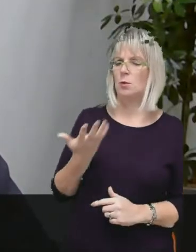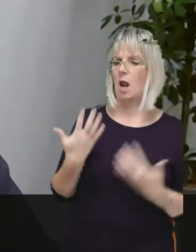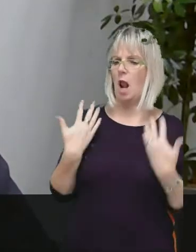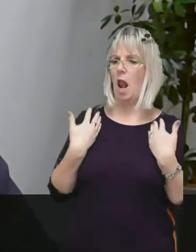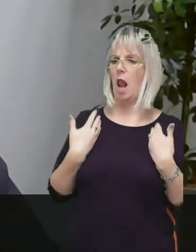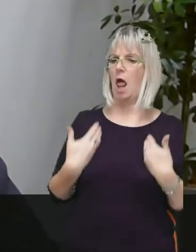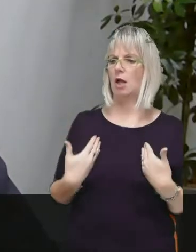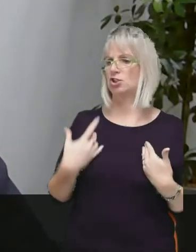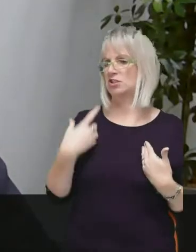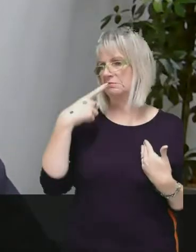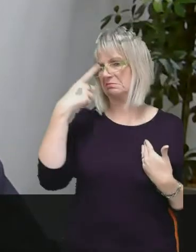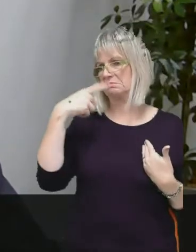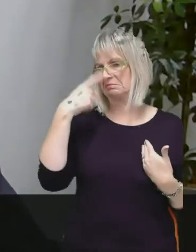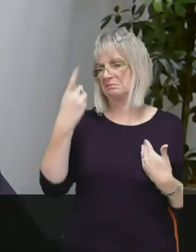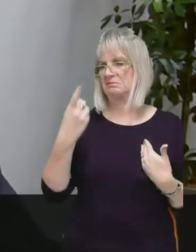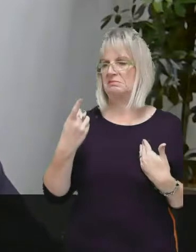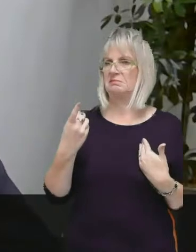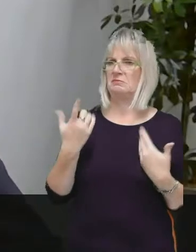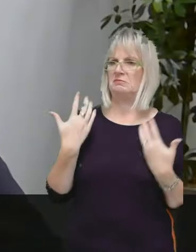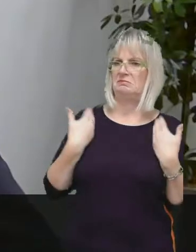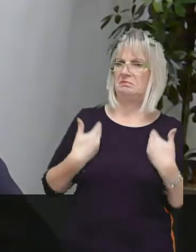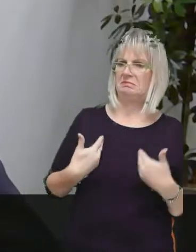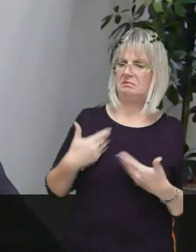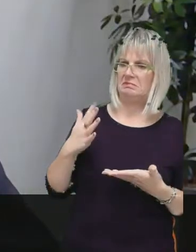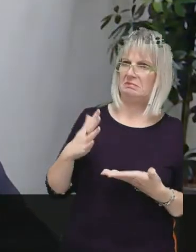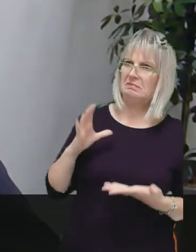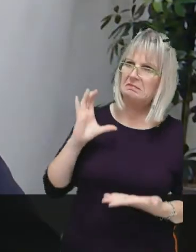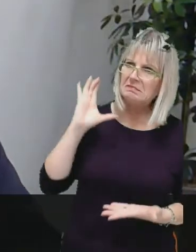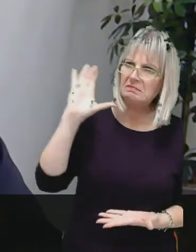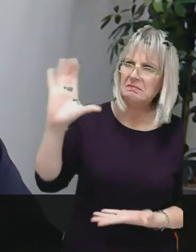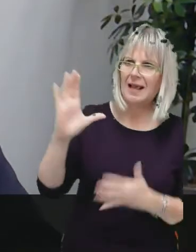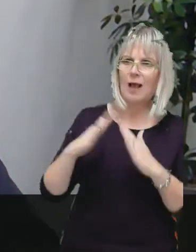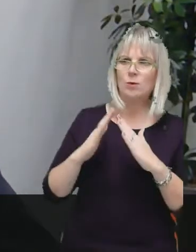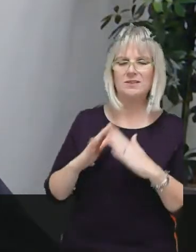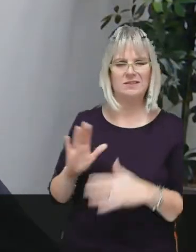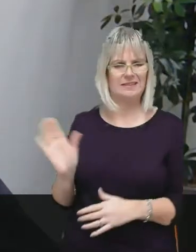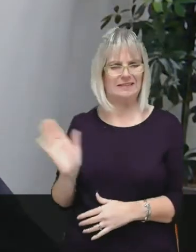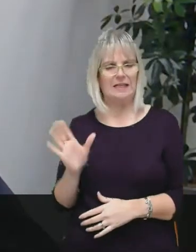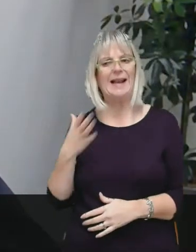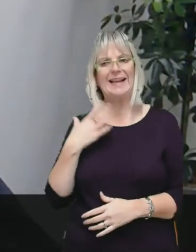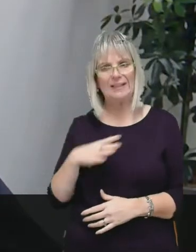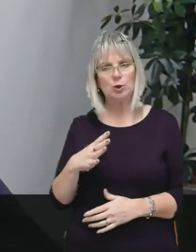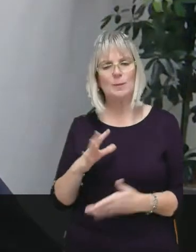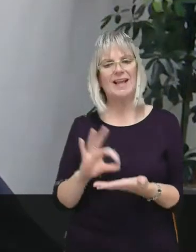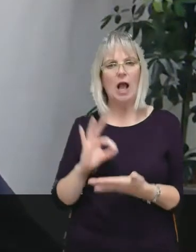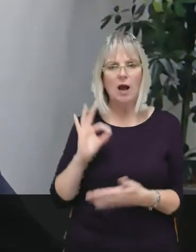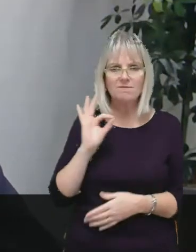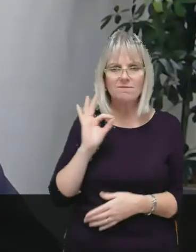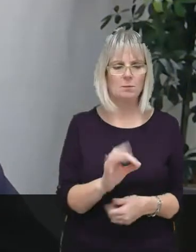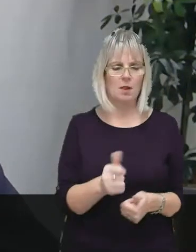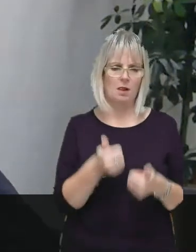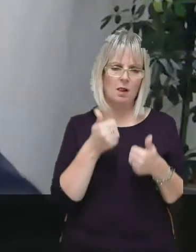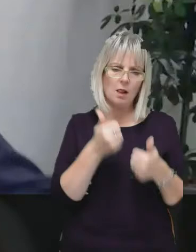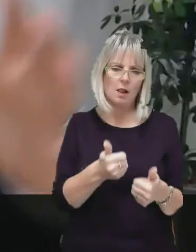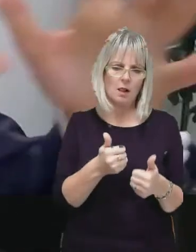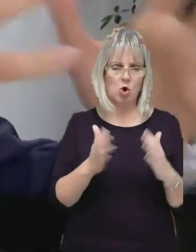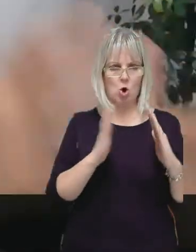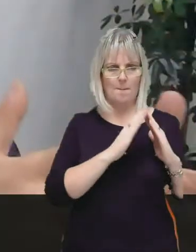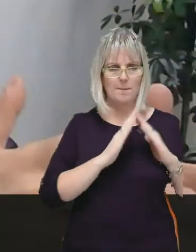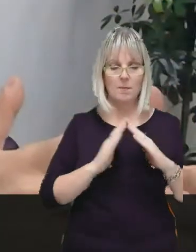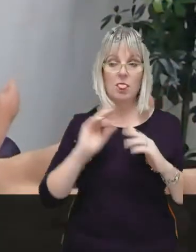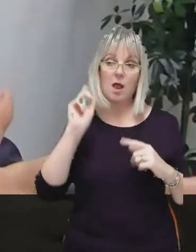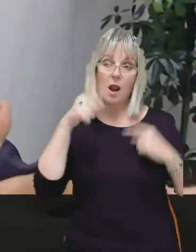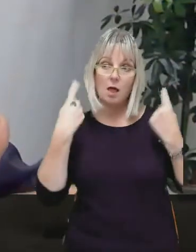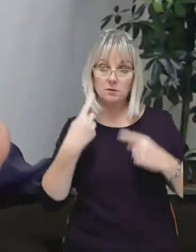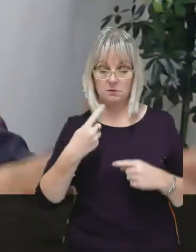that only the privileged few can afford. They need to be genuinely affordable homes that Londoners can afford. So I've thrown in the